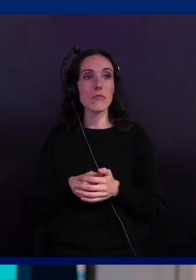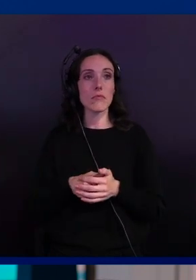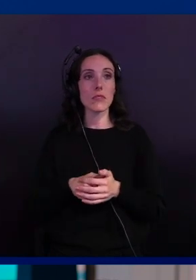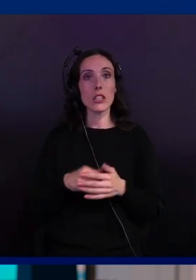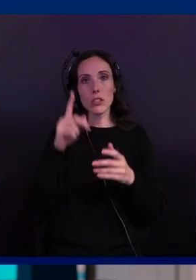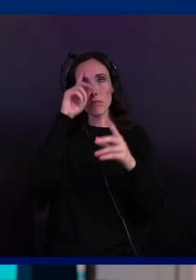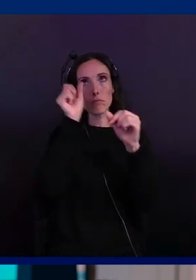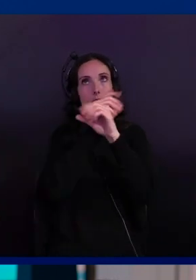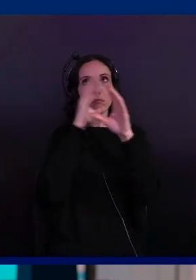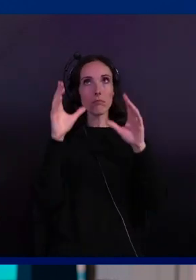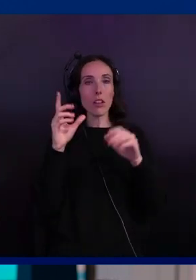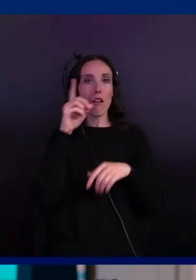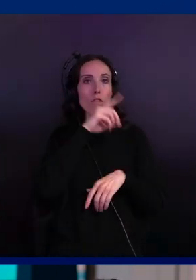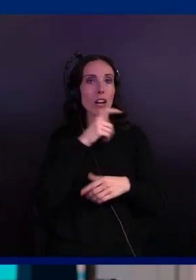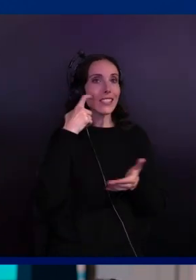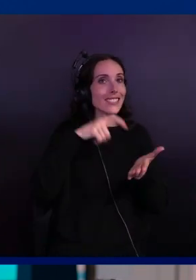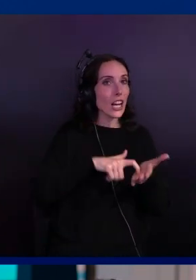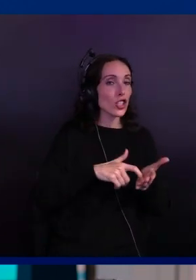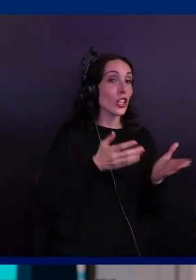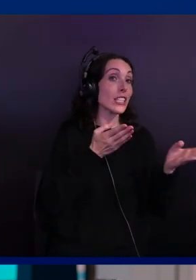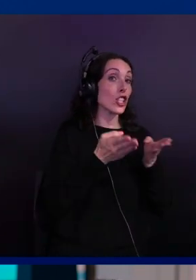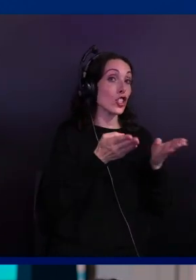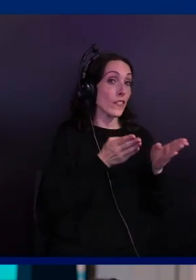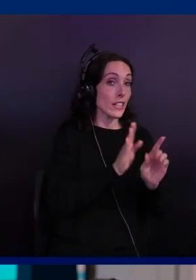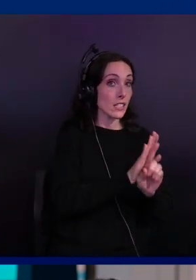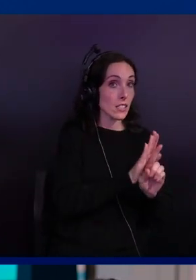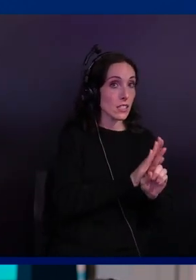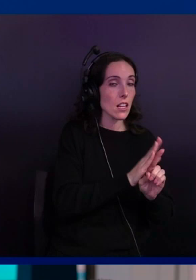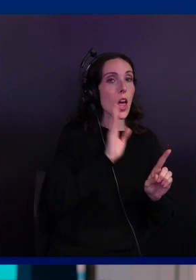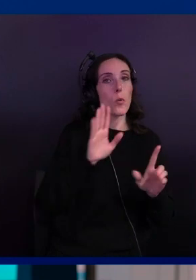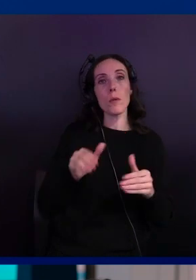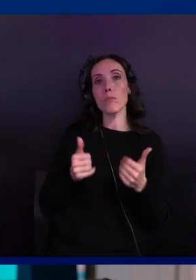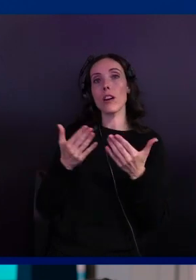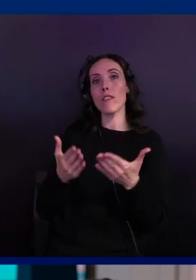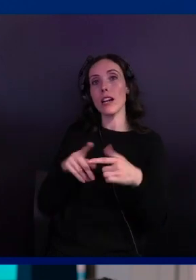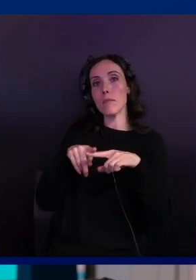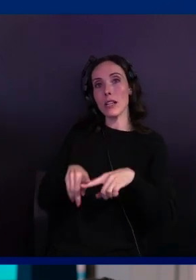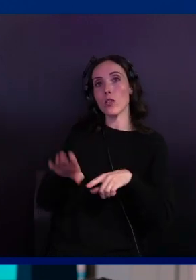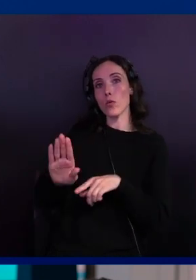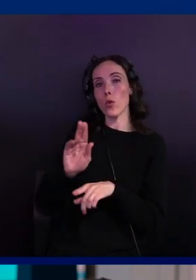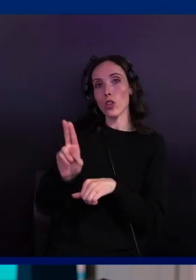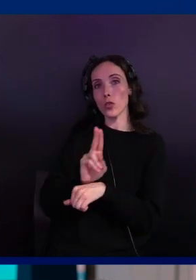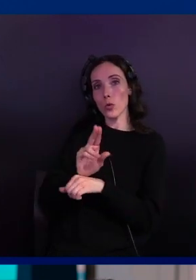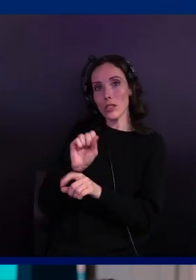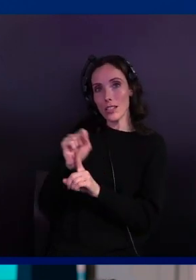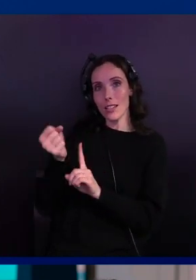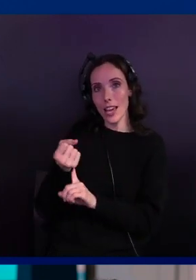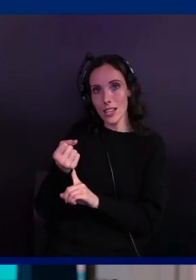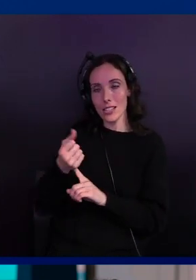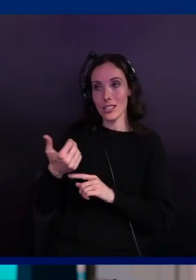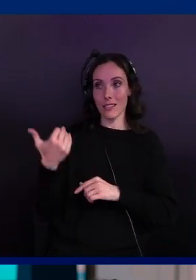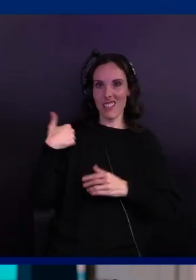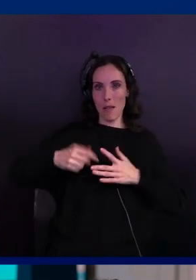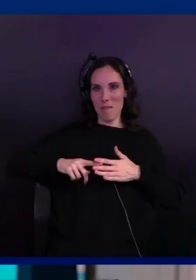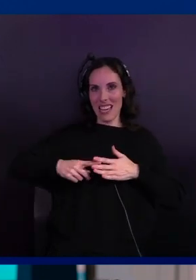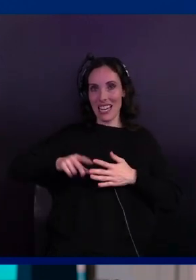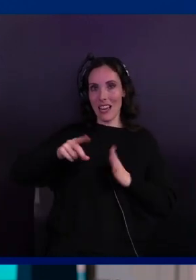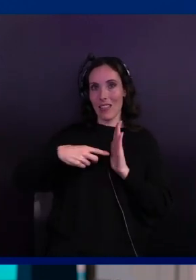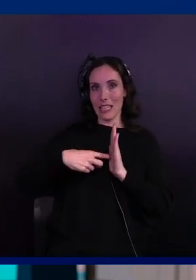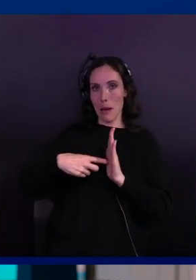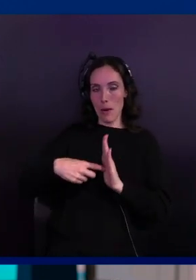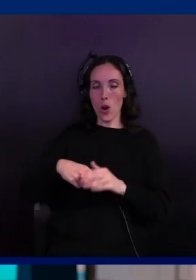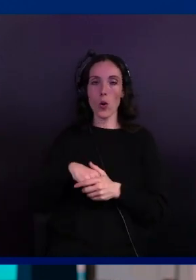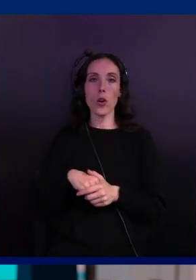Amazon Fraud Detector as a service, they are going to provide you based on the use case what we have seen in the starting of the demo. We are going to